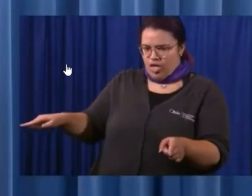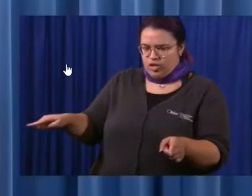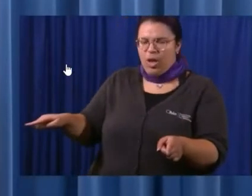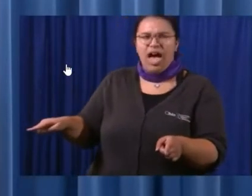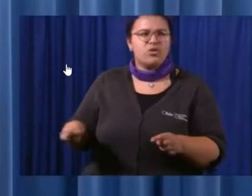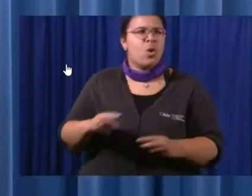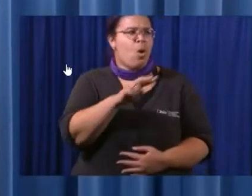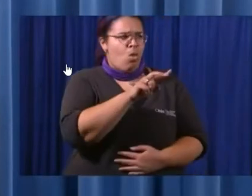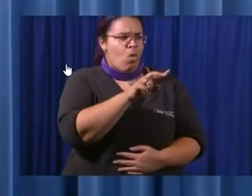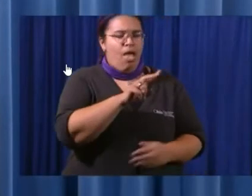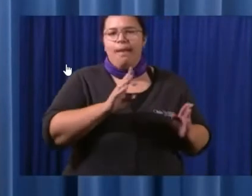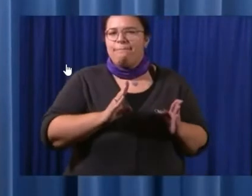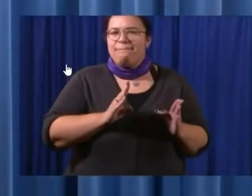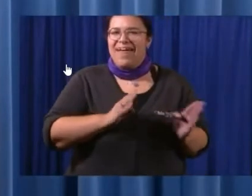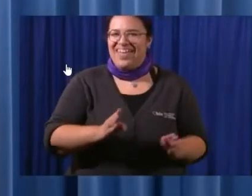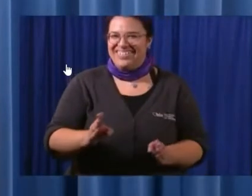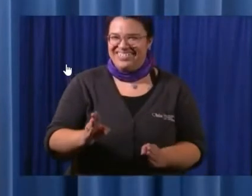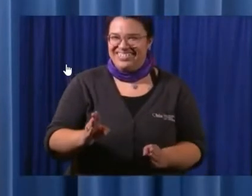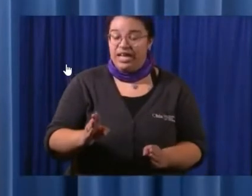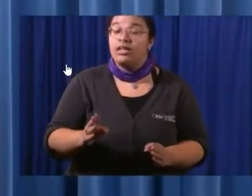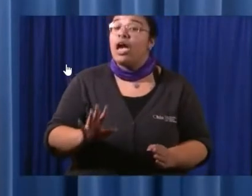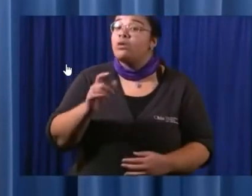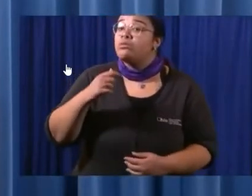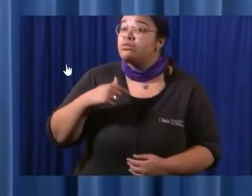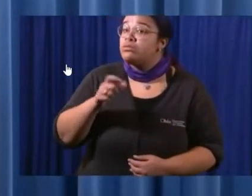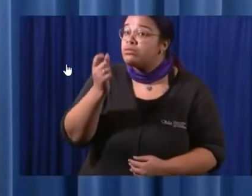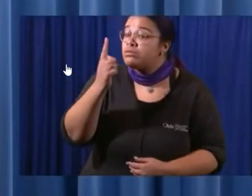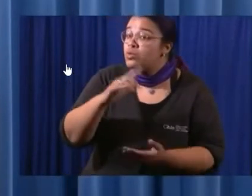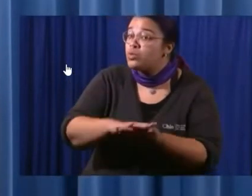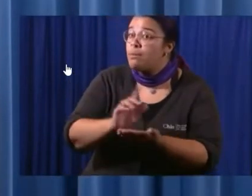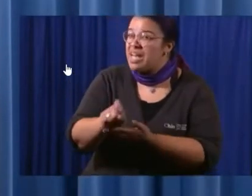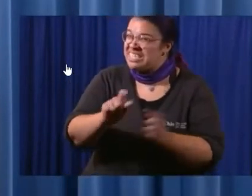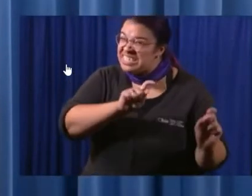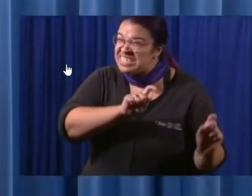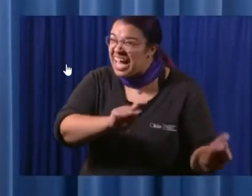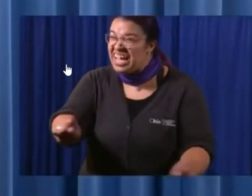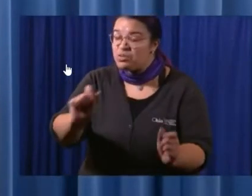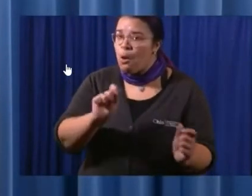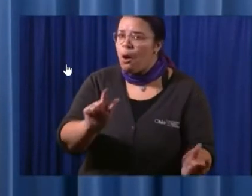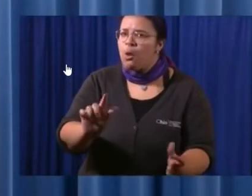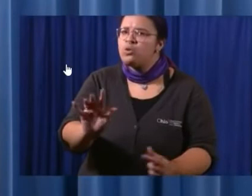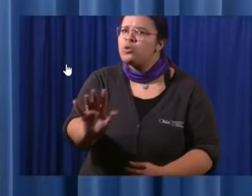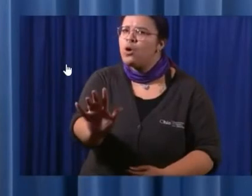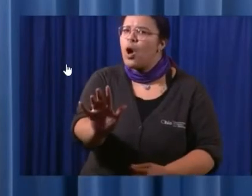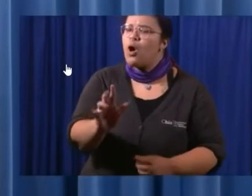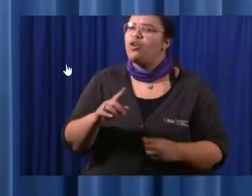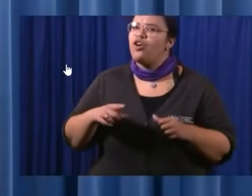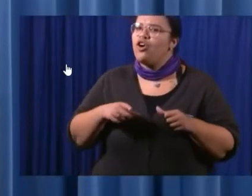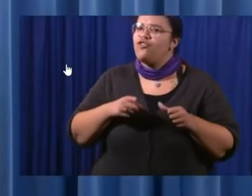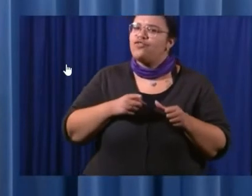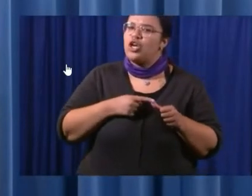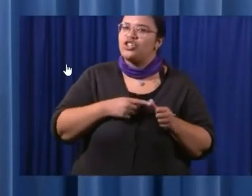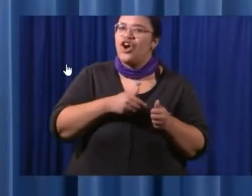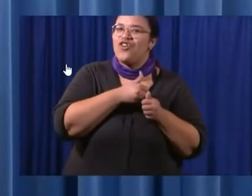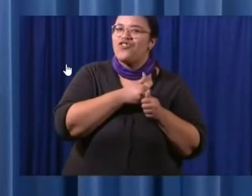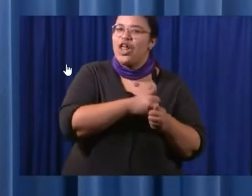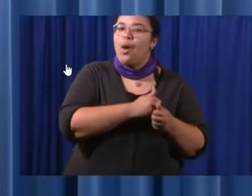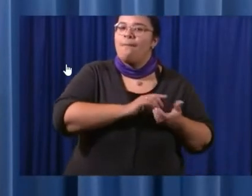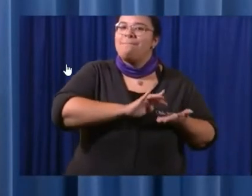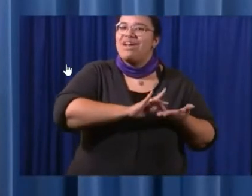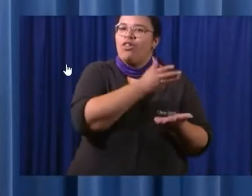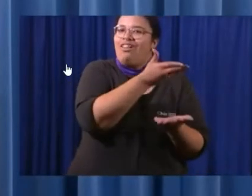mean that. But based upon good medical evidence when testing should be done. Of course, they must